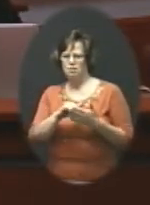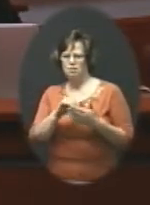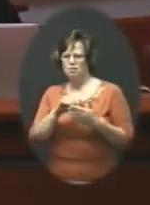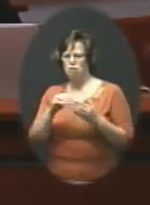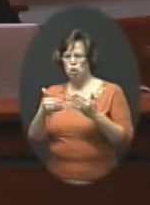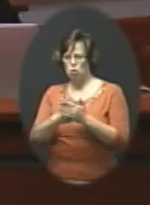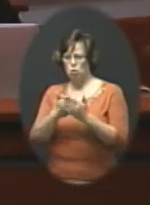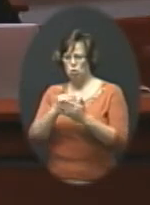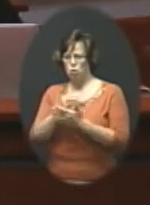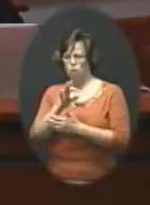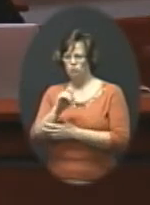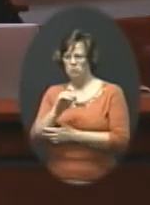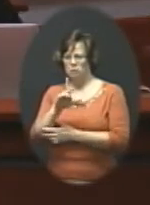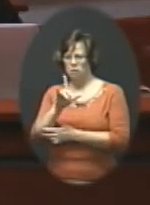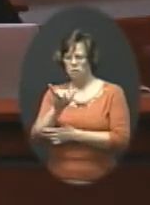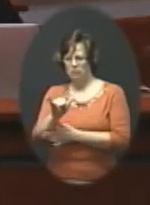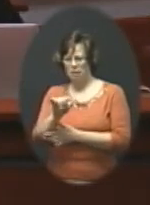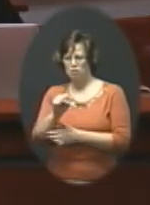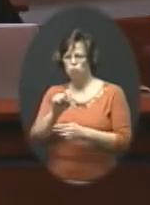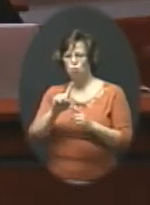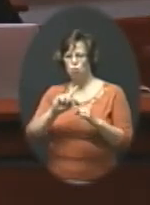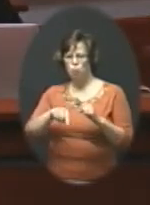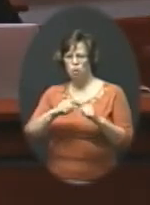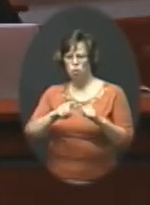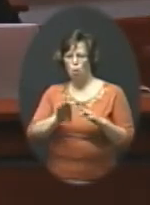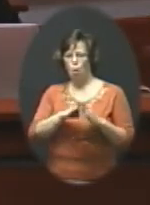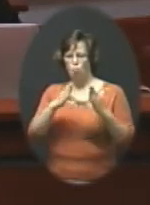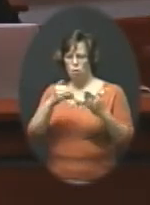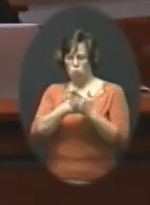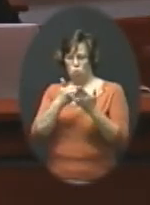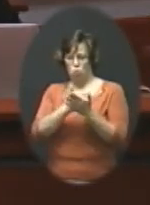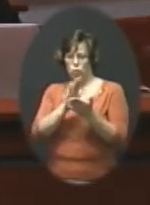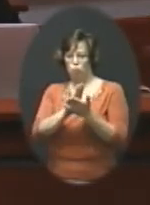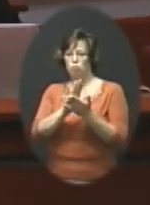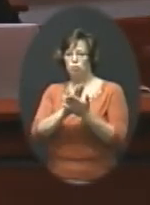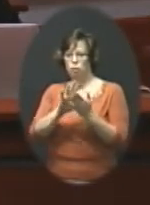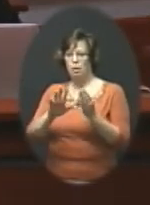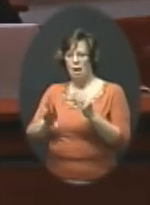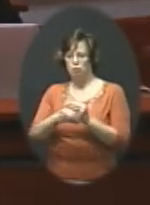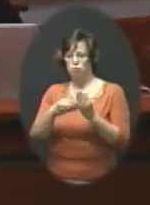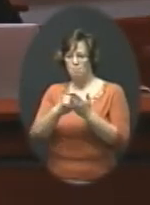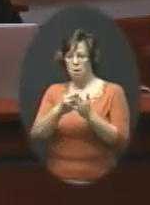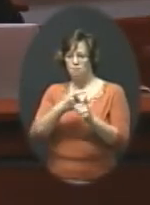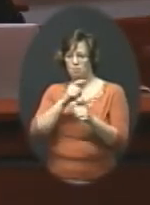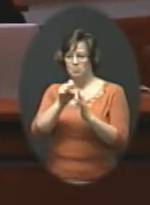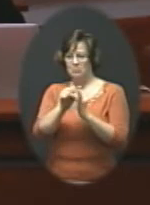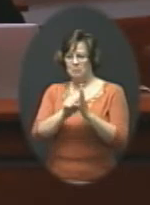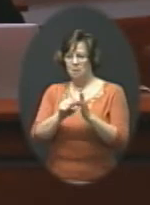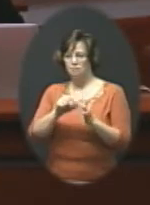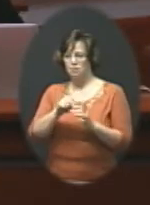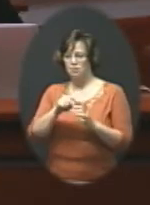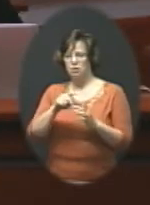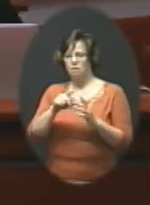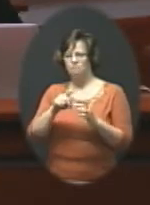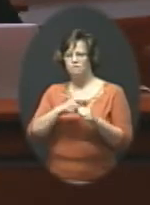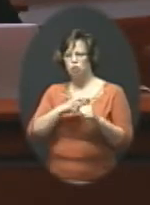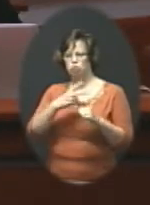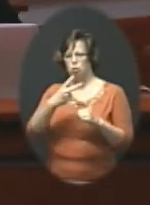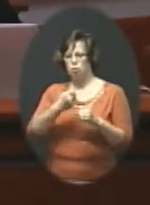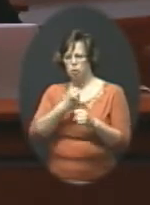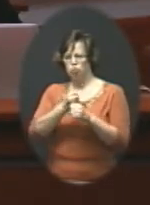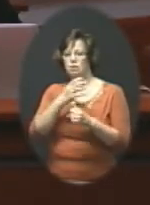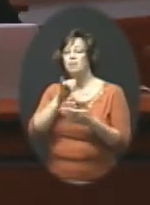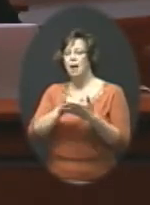of new facilities waiting. When you open a new school, you get some additional dollars from the state for the first 2 years. They're talking about that going away, which